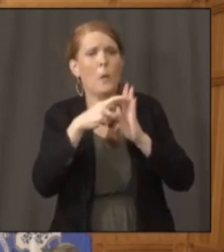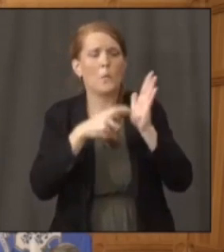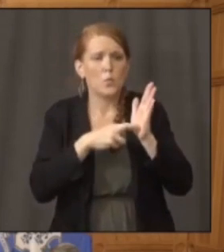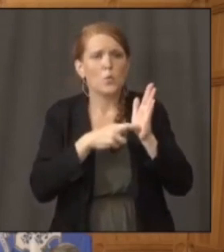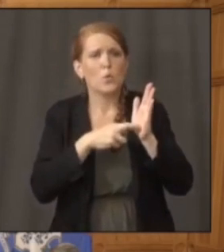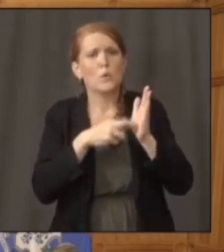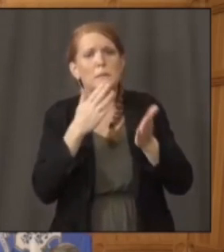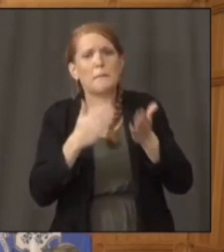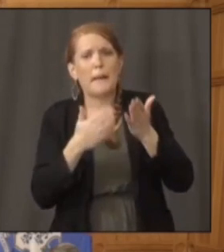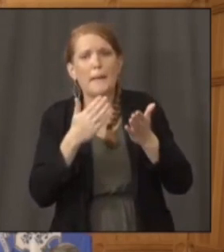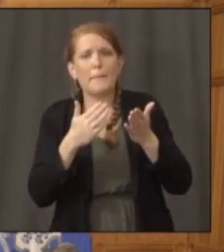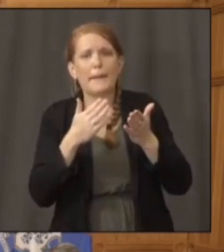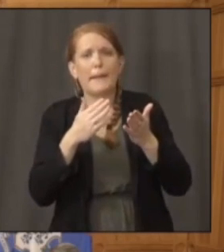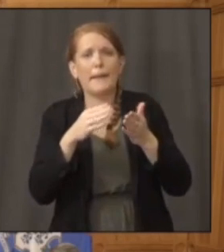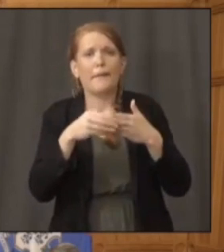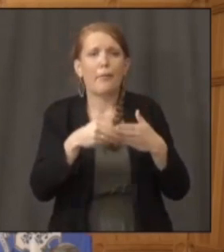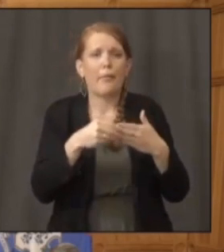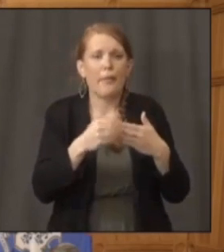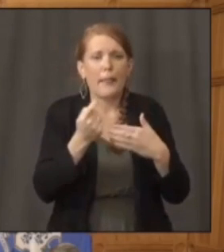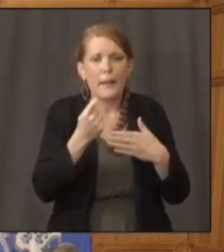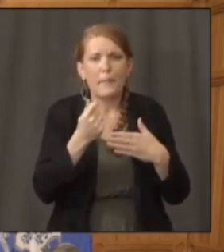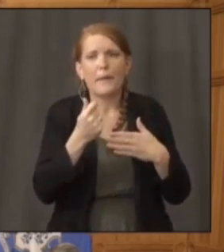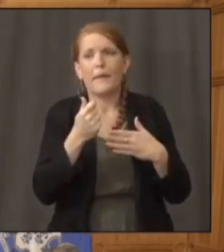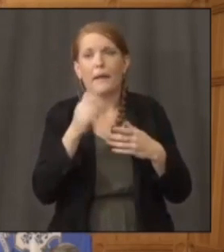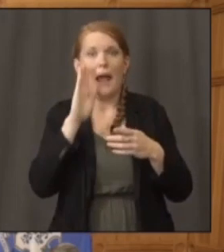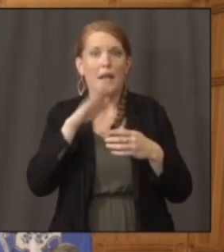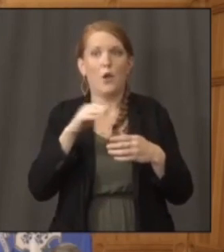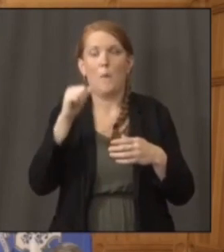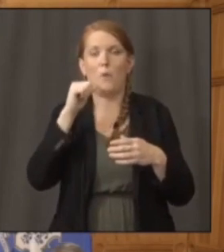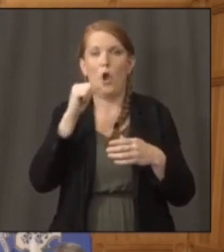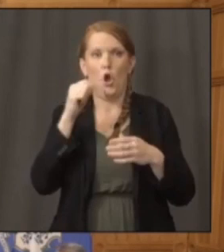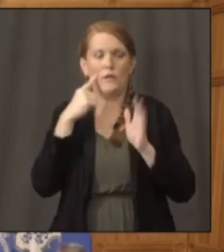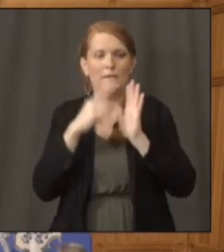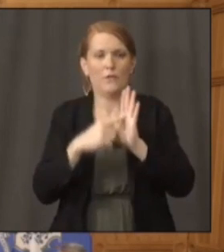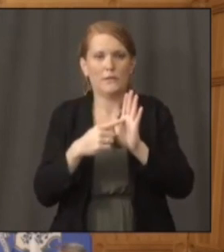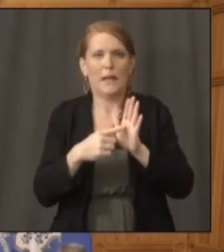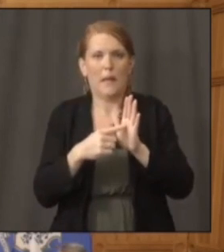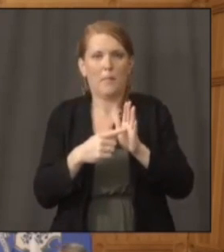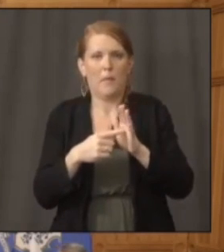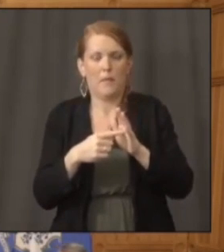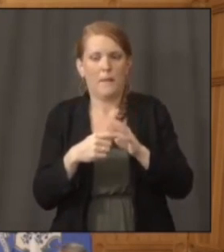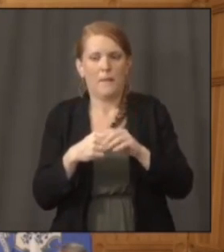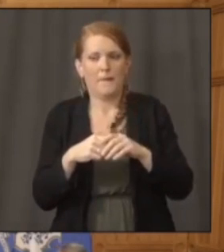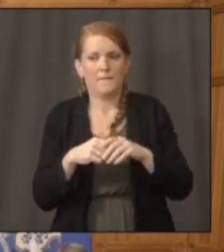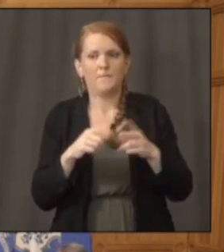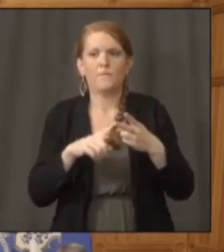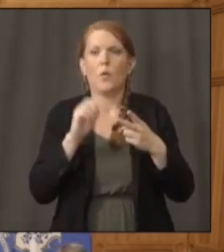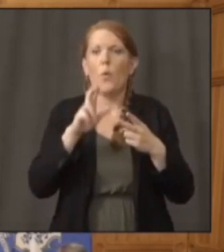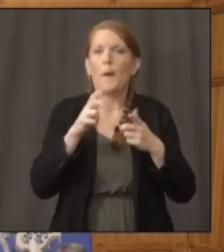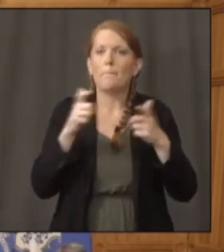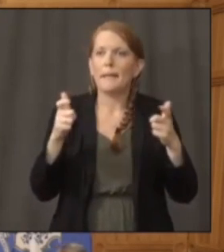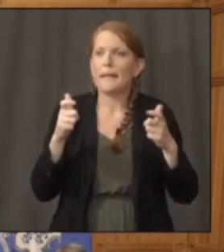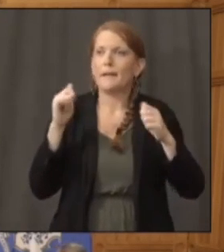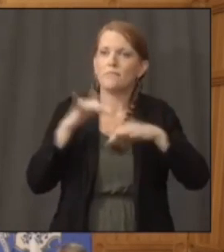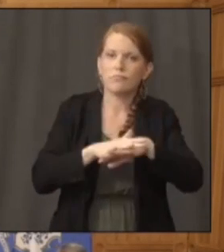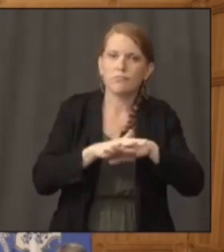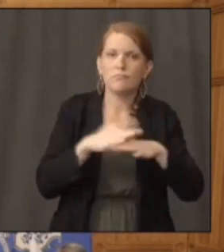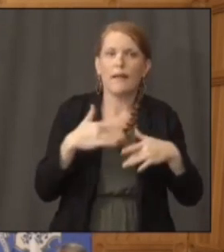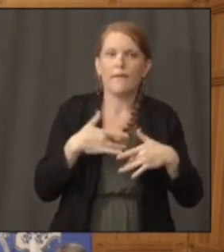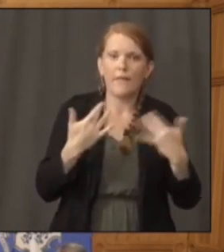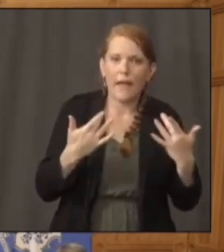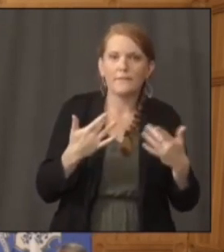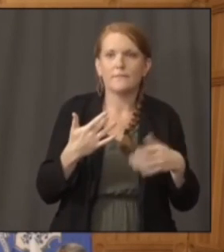on, obviously, bars, large events such as the games that Mr. Hurley and Mr. Oriema are going to be